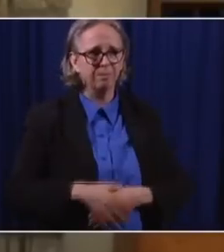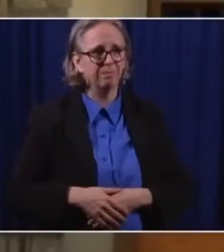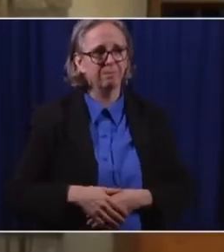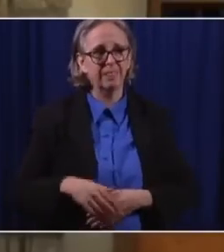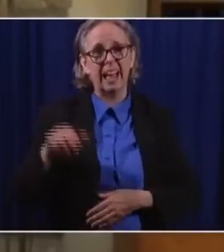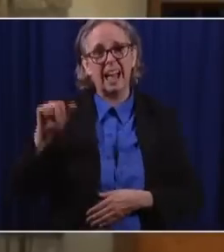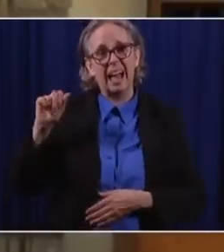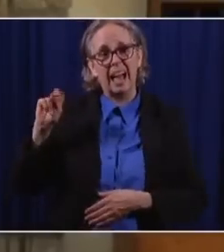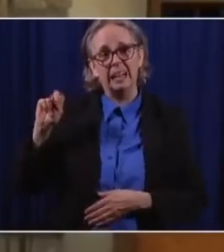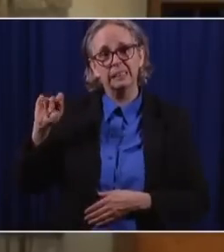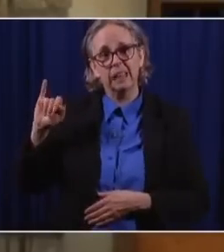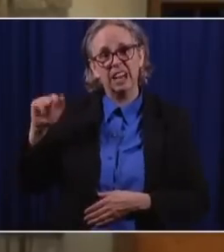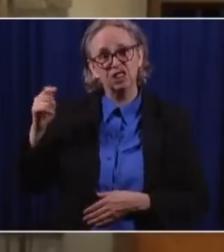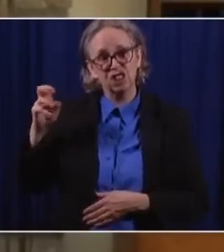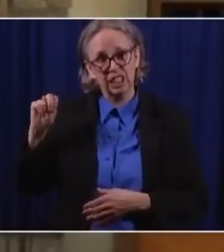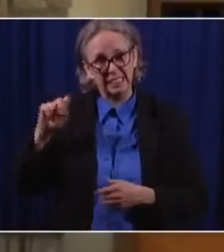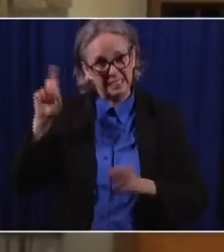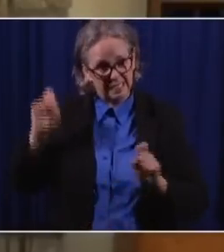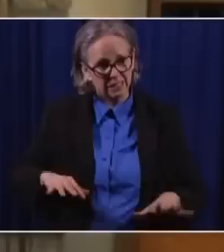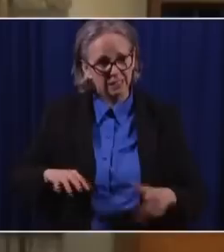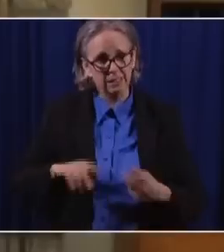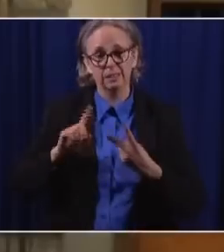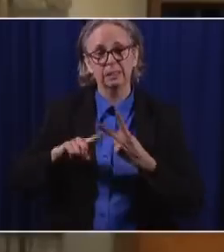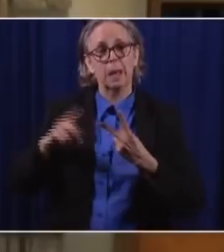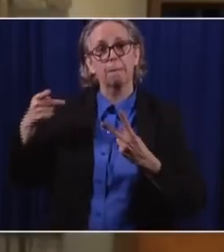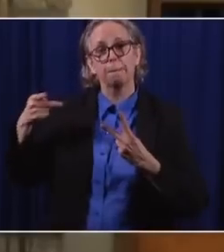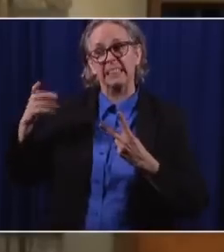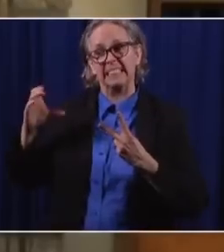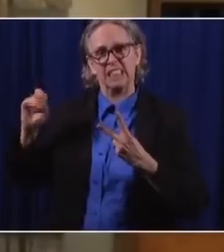using traditional PCR tests. We're